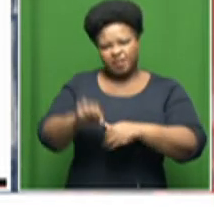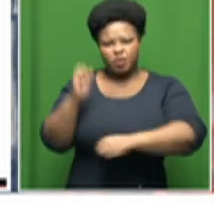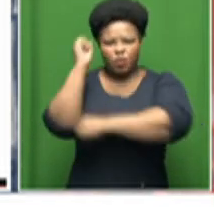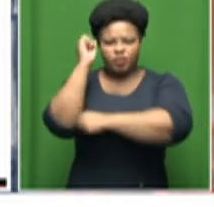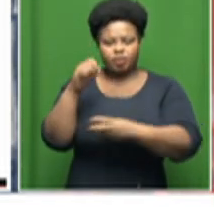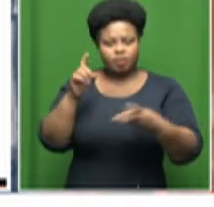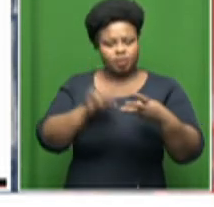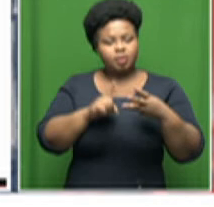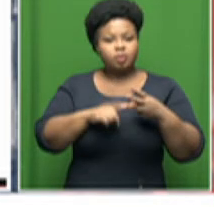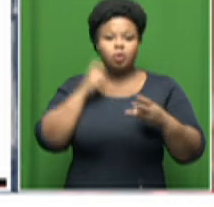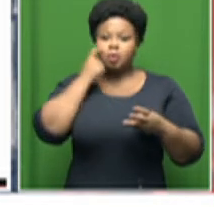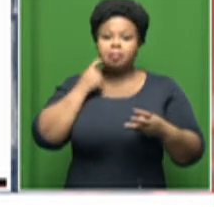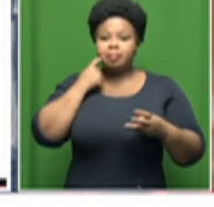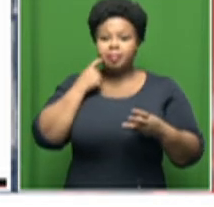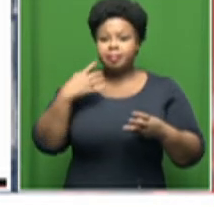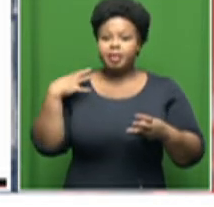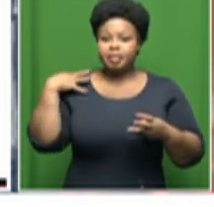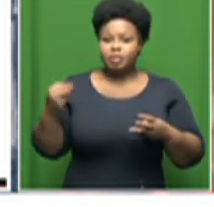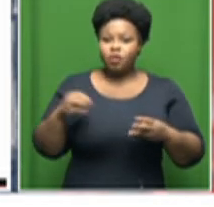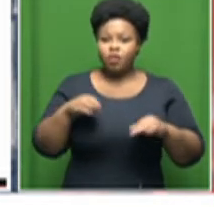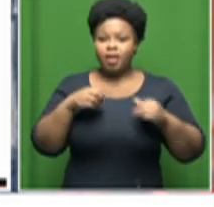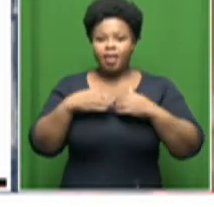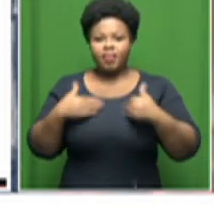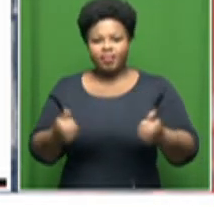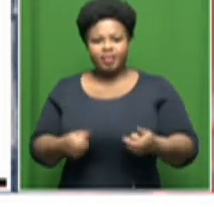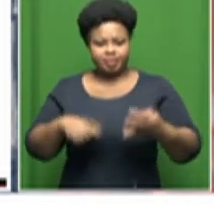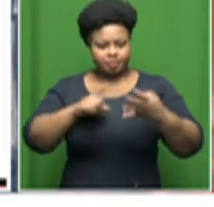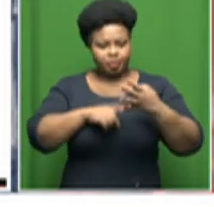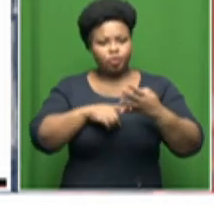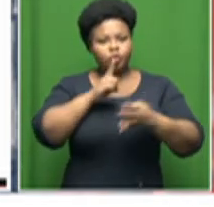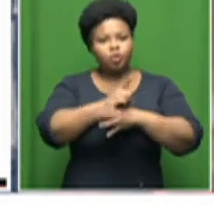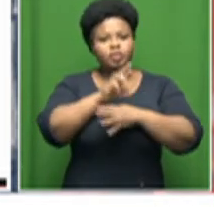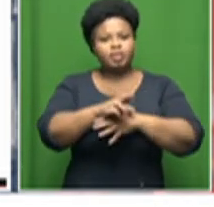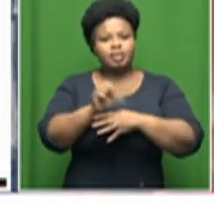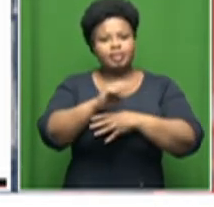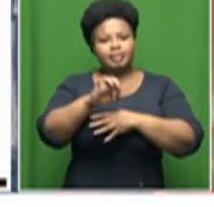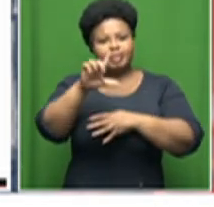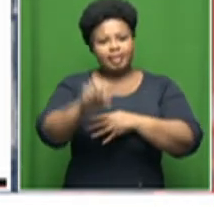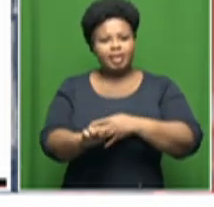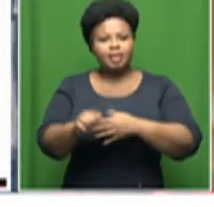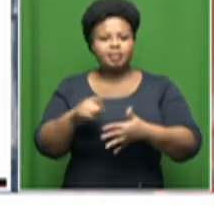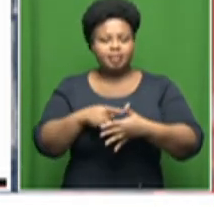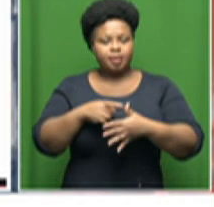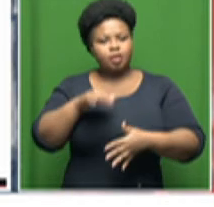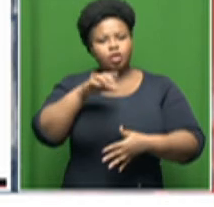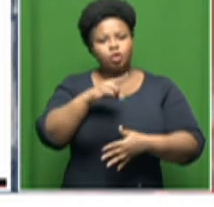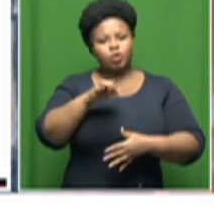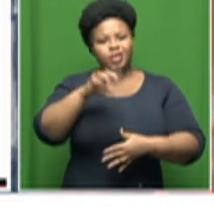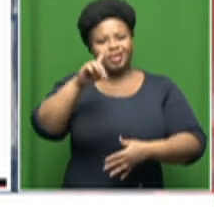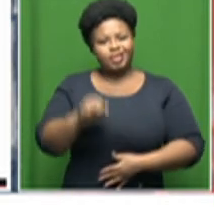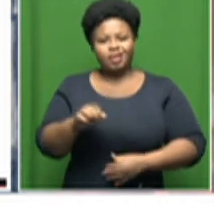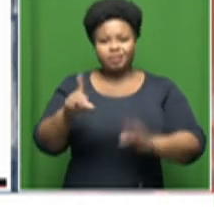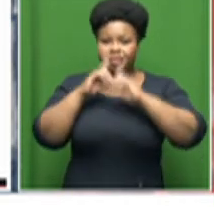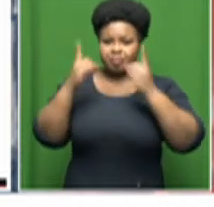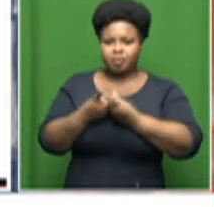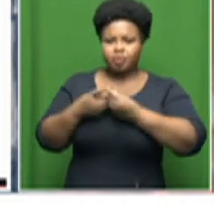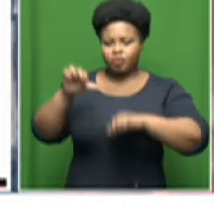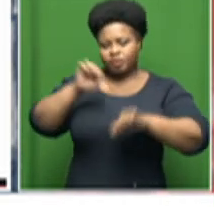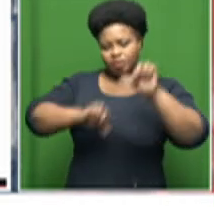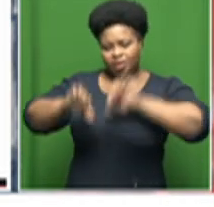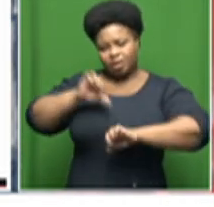Dr. Zweli Mkhize, Dr. Sandile, the Buthelezi, our DG, and also Ms. Claudina Lutz from the Department of Science Innovation, who